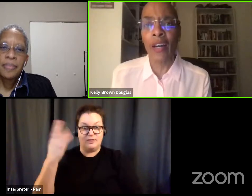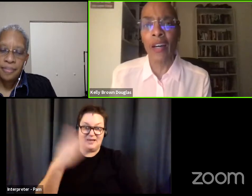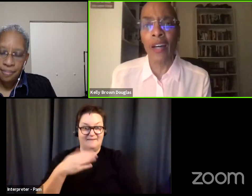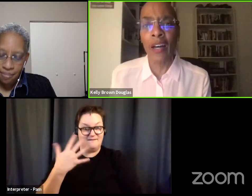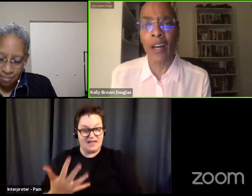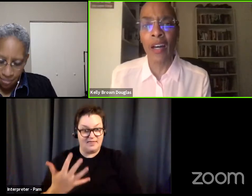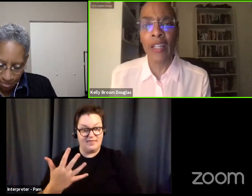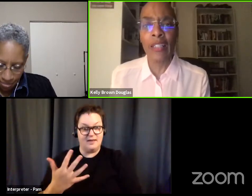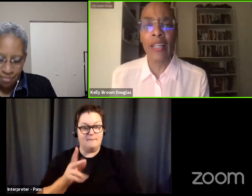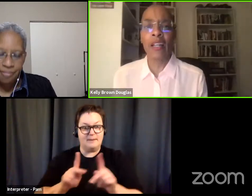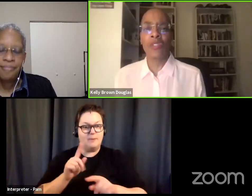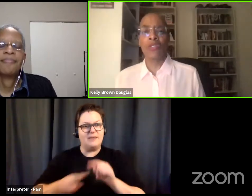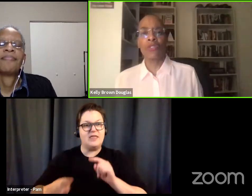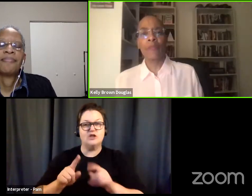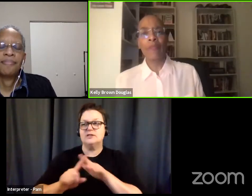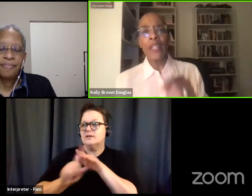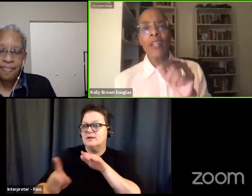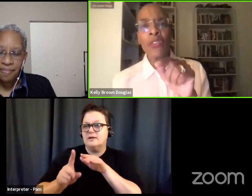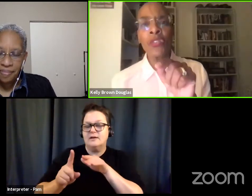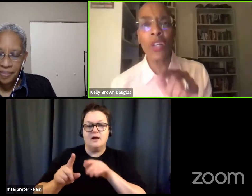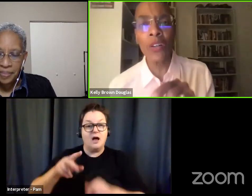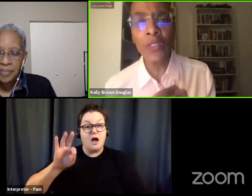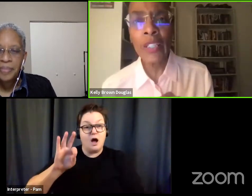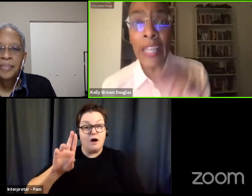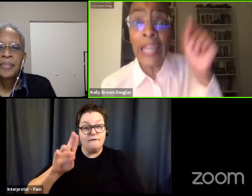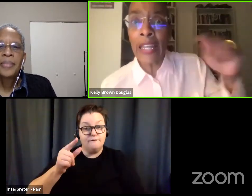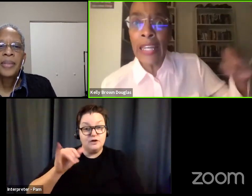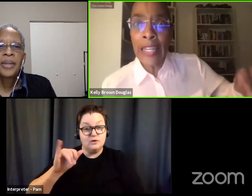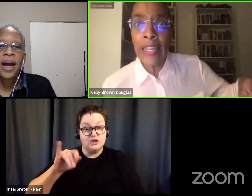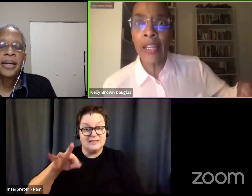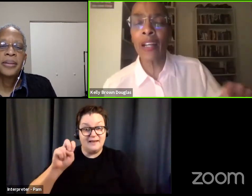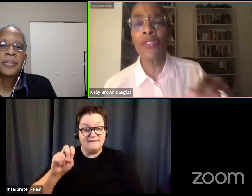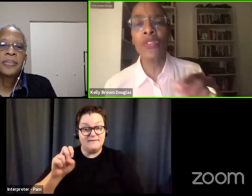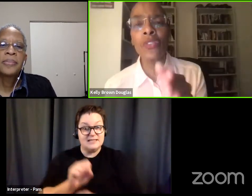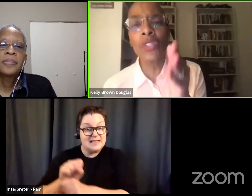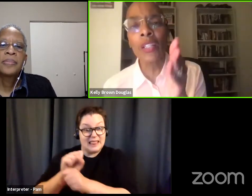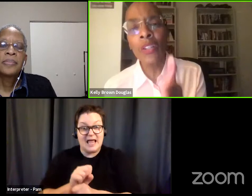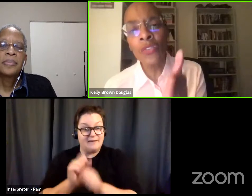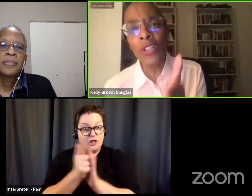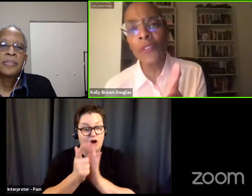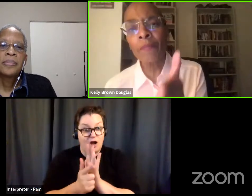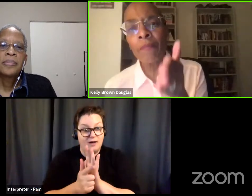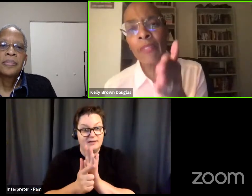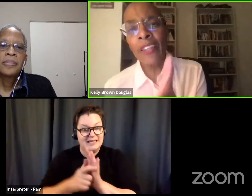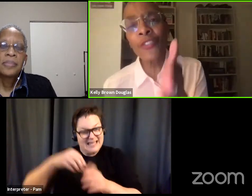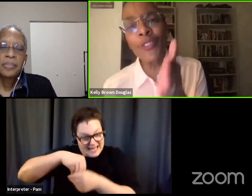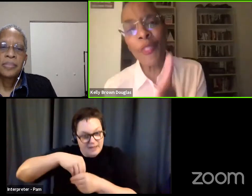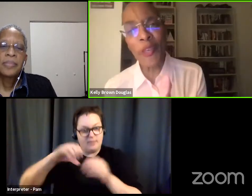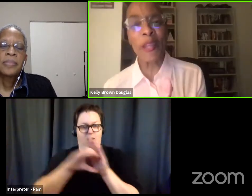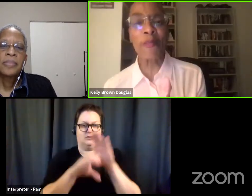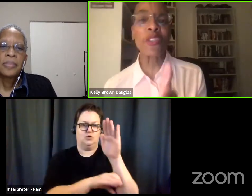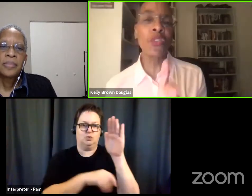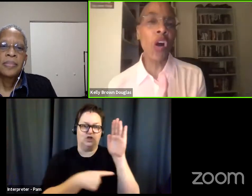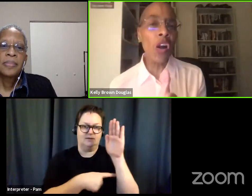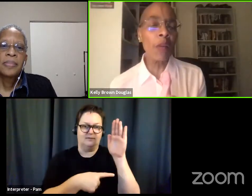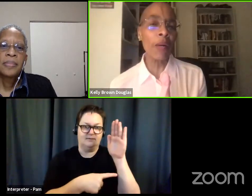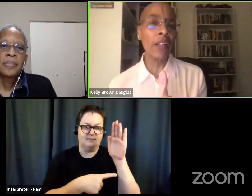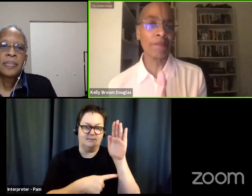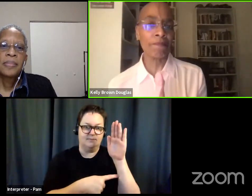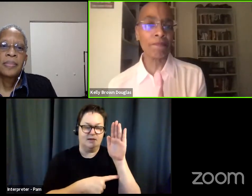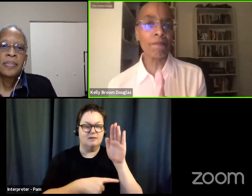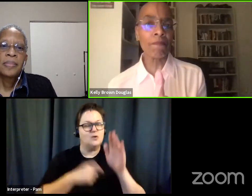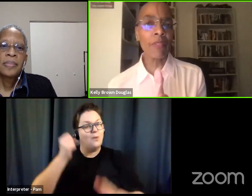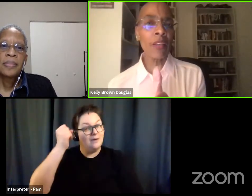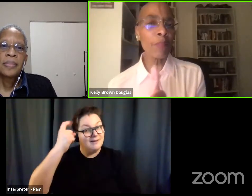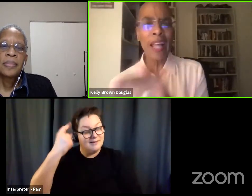law in that constitution. So in the constitution. So here's the thing, when you talk